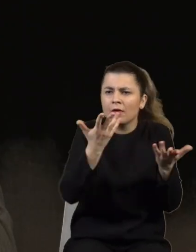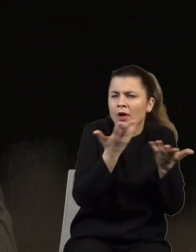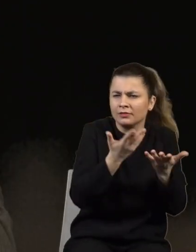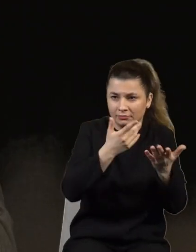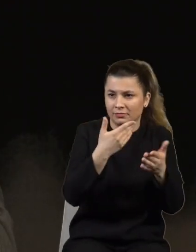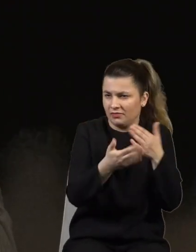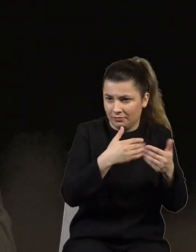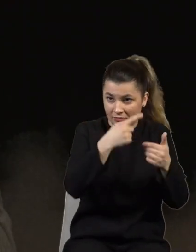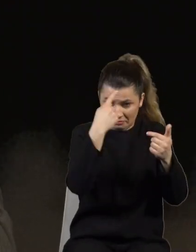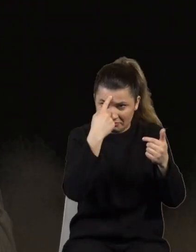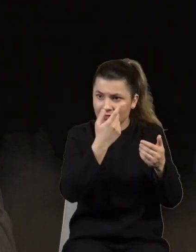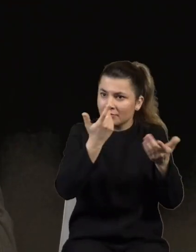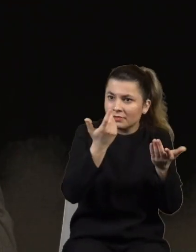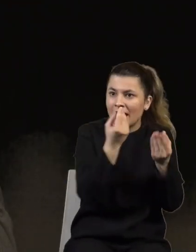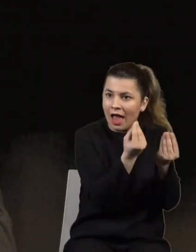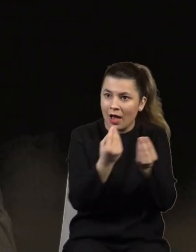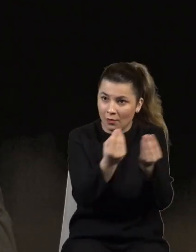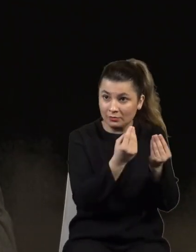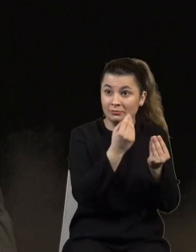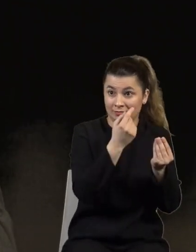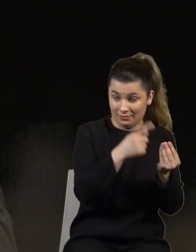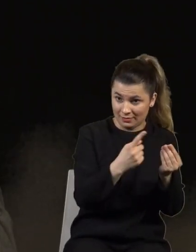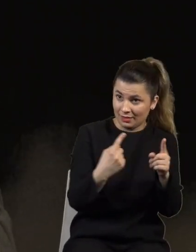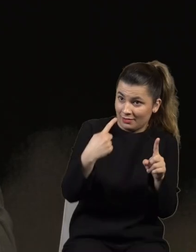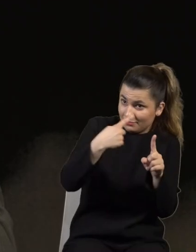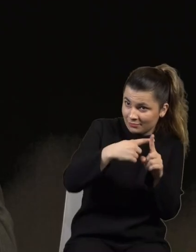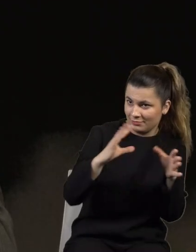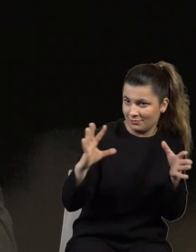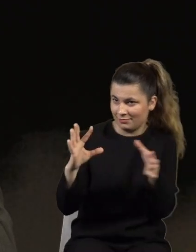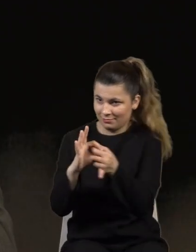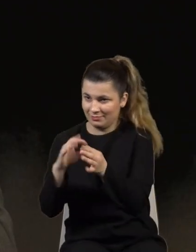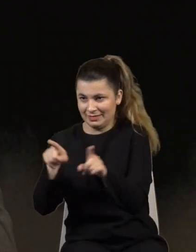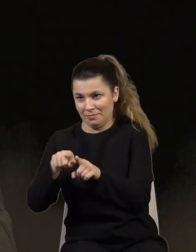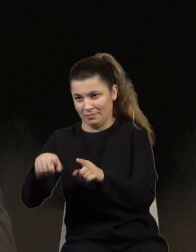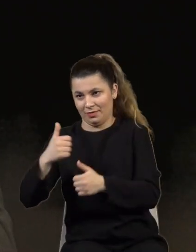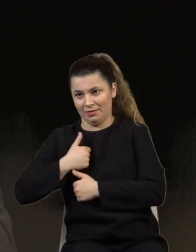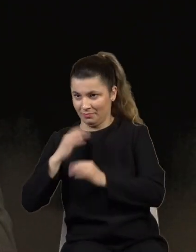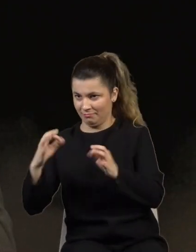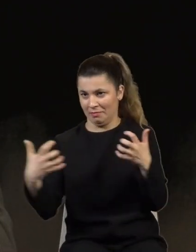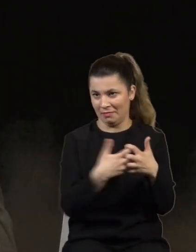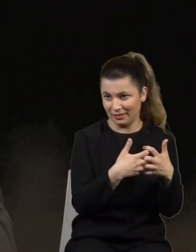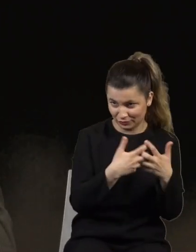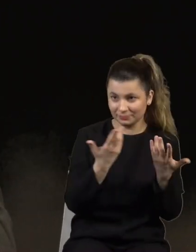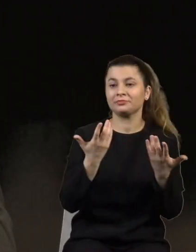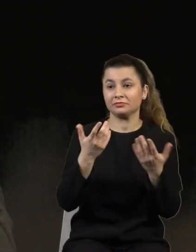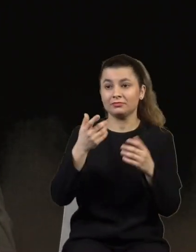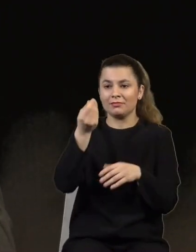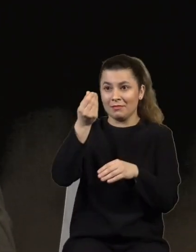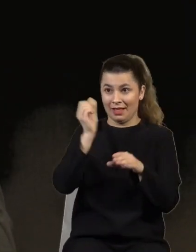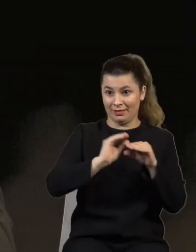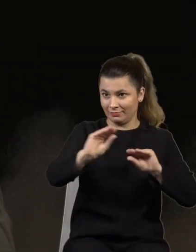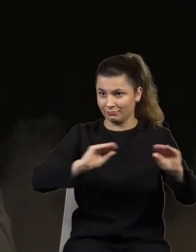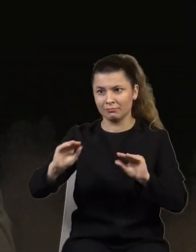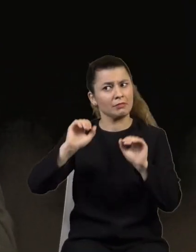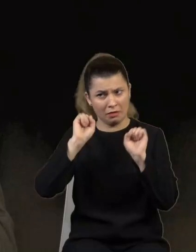complementary. Similarly, for cohesion policy, much of the investments can be made in lesser developed